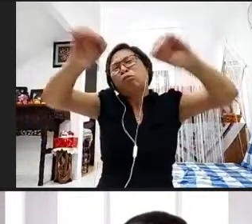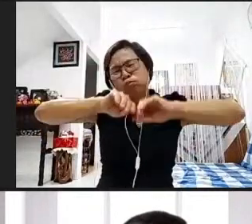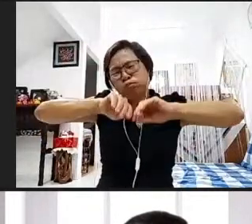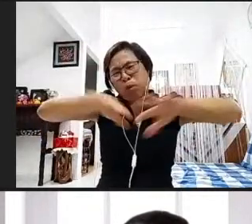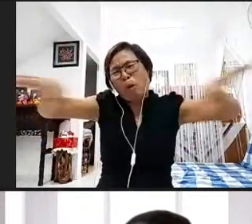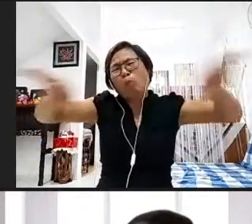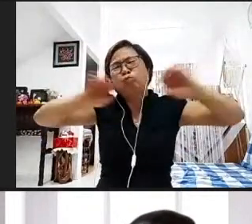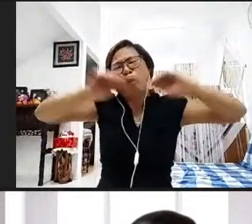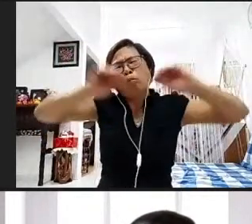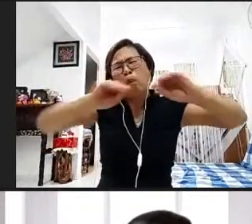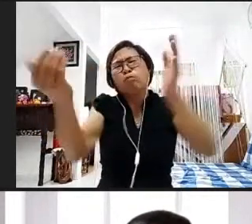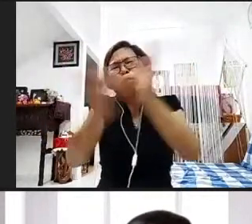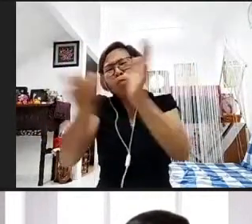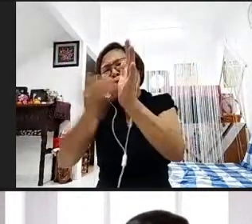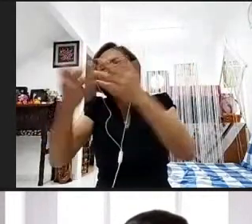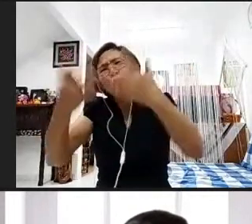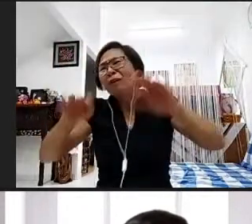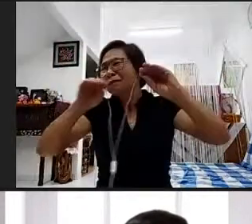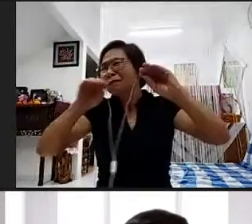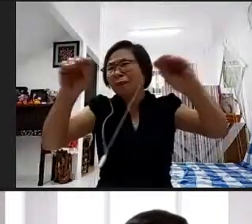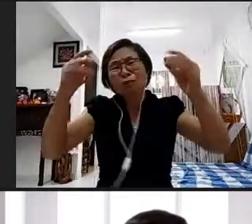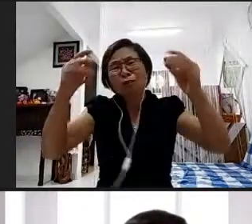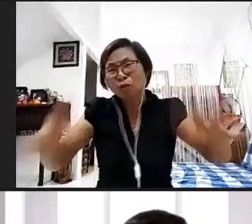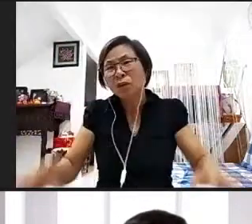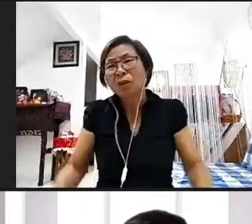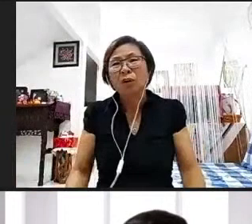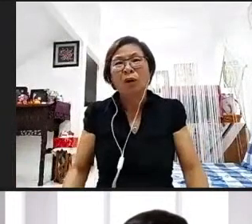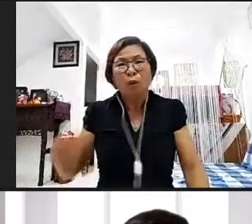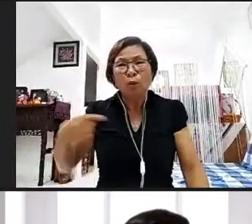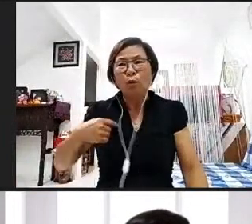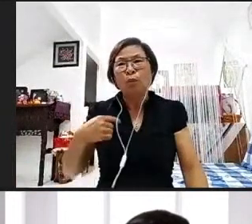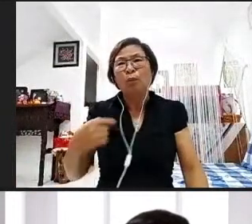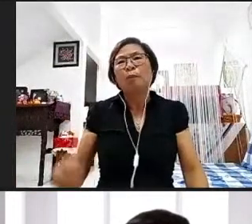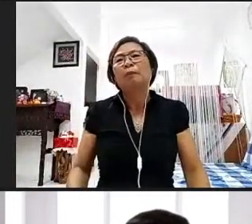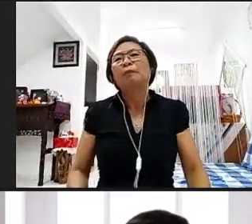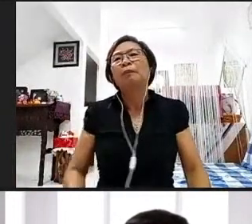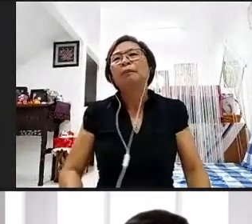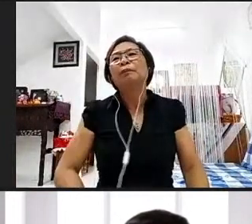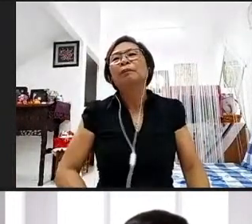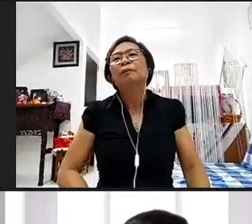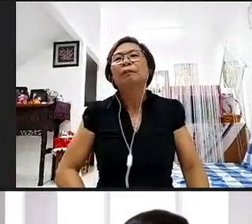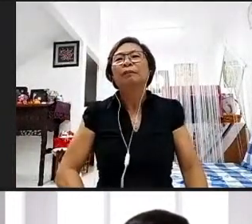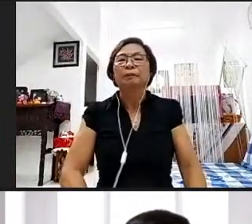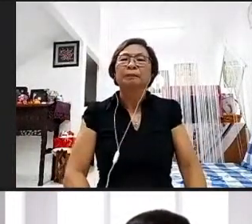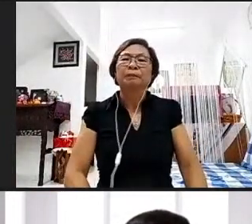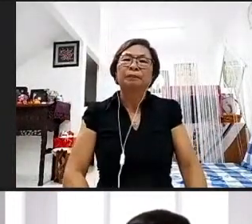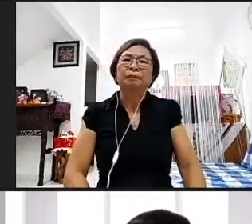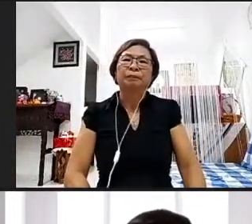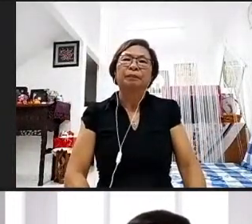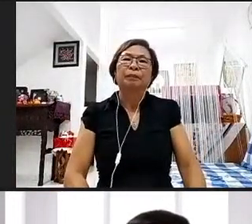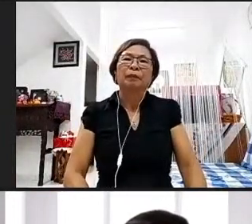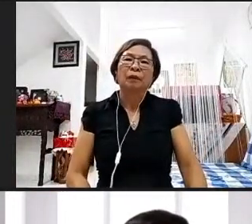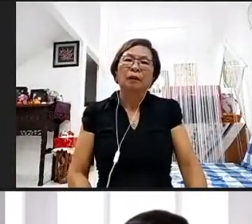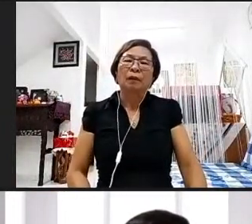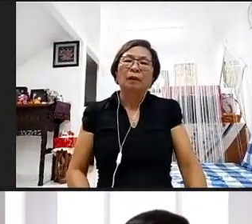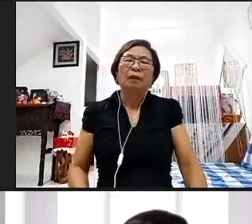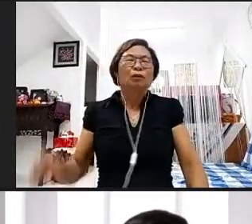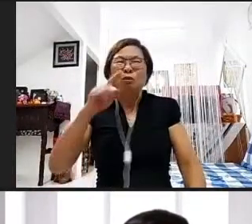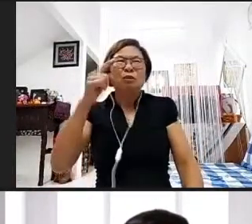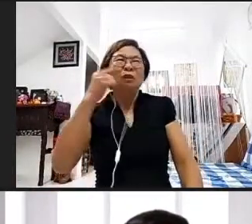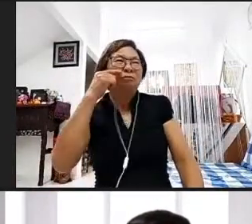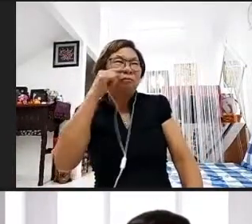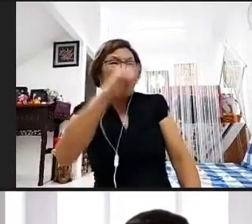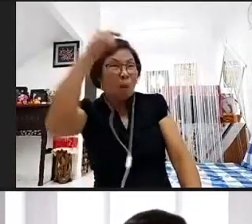sessions already. But this we shouldn't take we shouldn't look at mindfulness